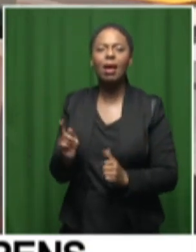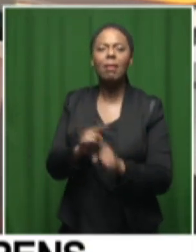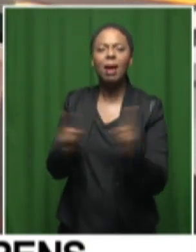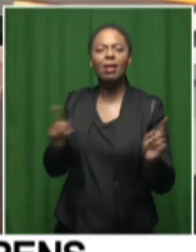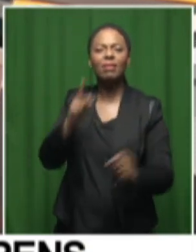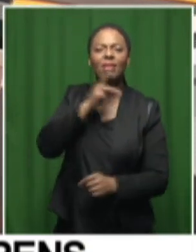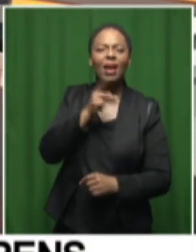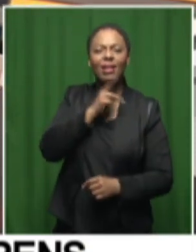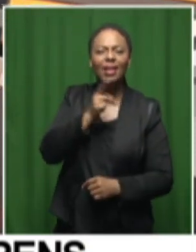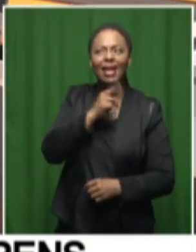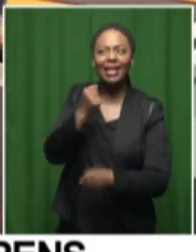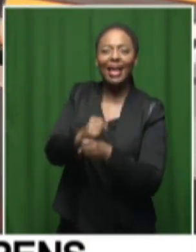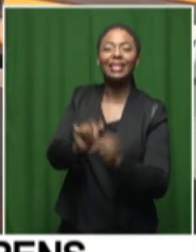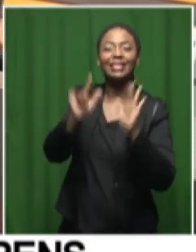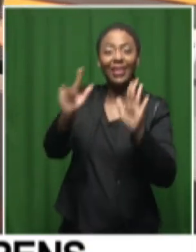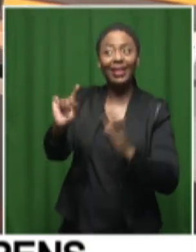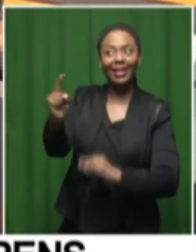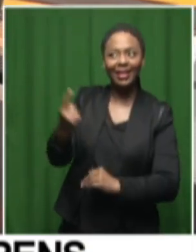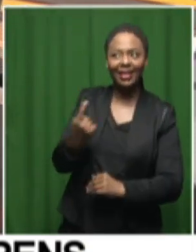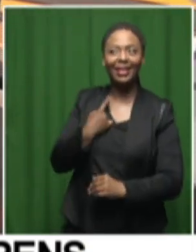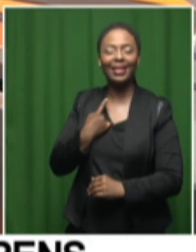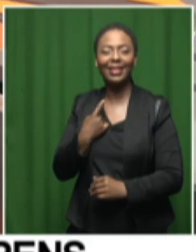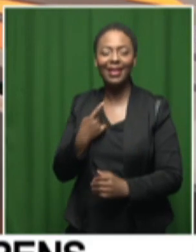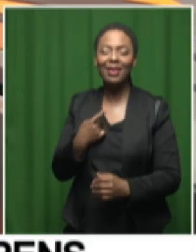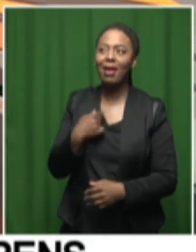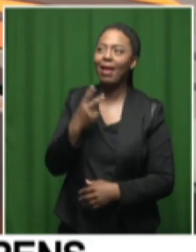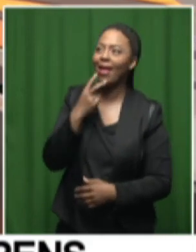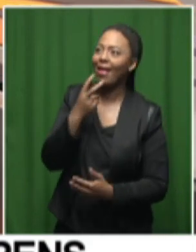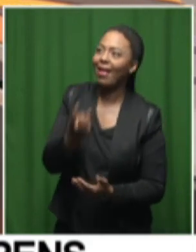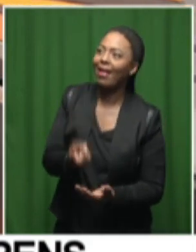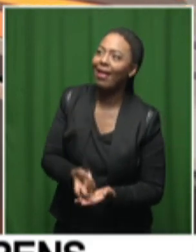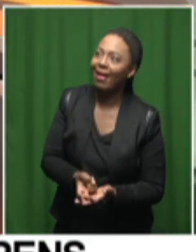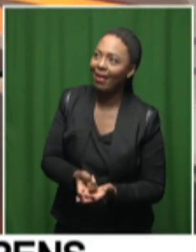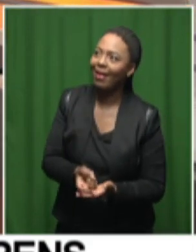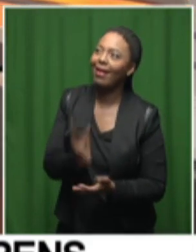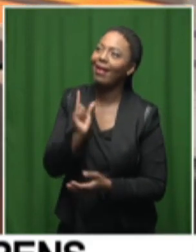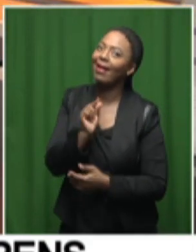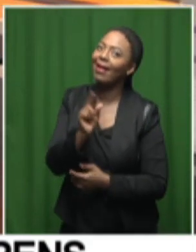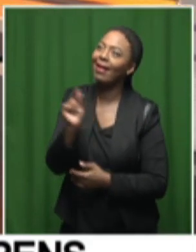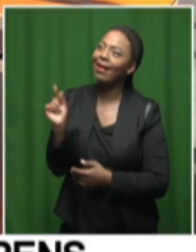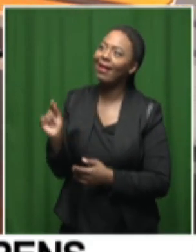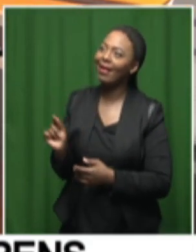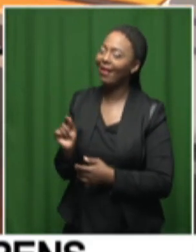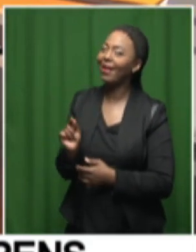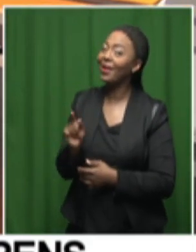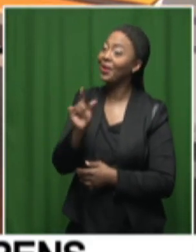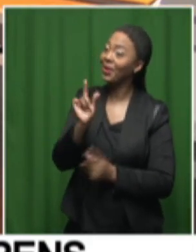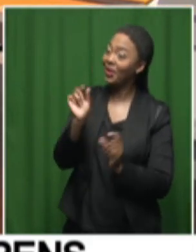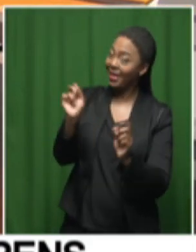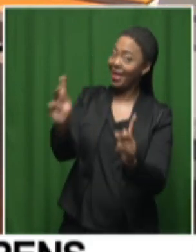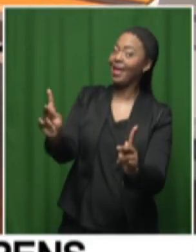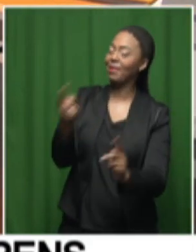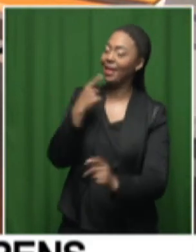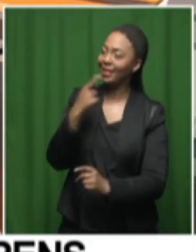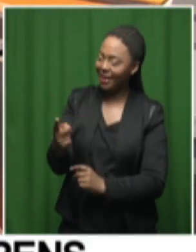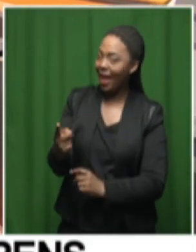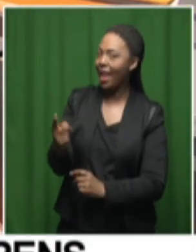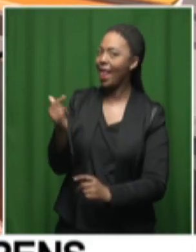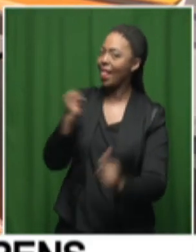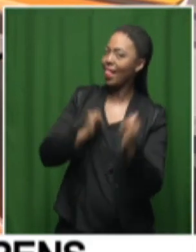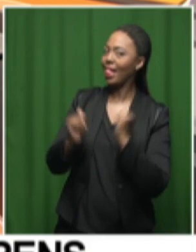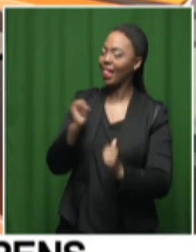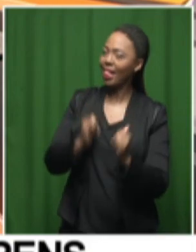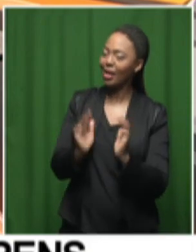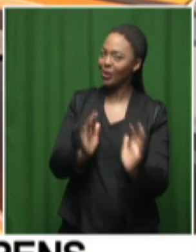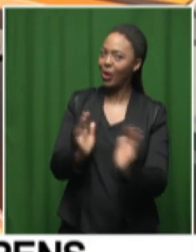in. Yeah. They like warmed my heart. So I was there like, okay, my gang, Yeah. this is what the play is about. So Tammy's